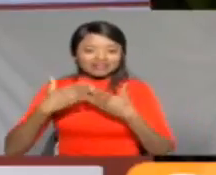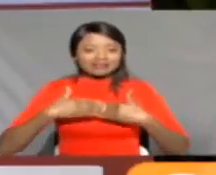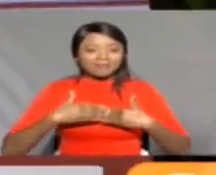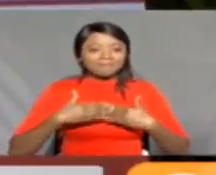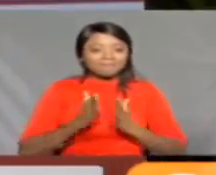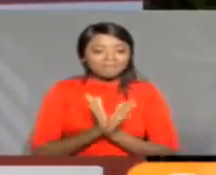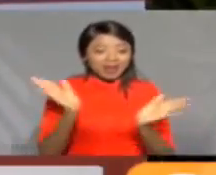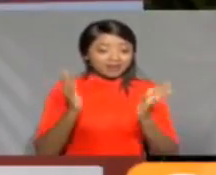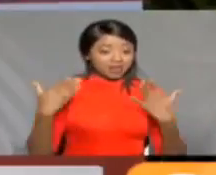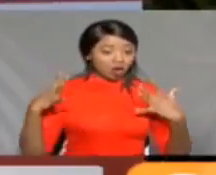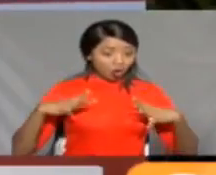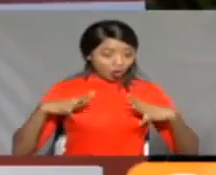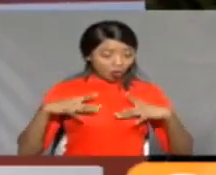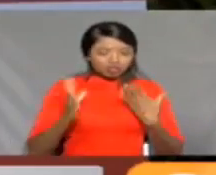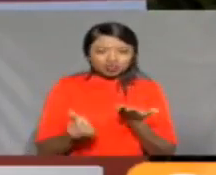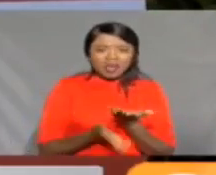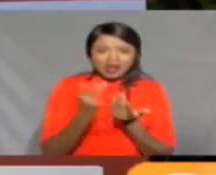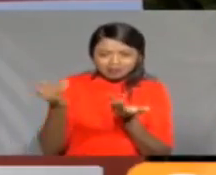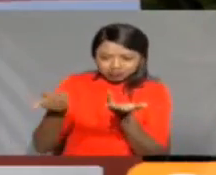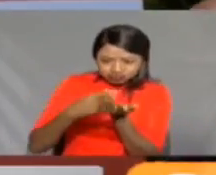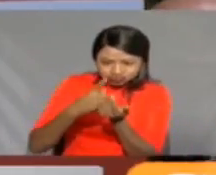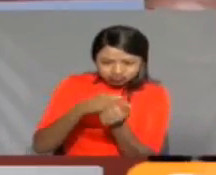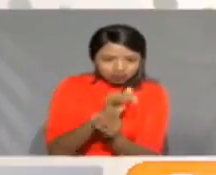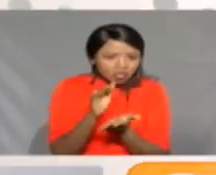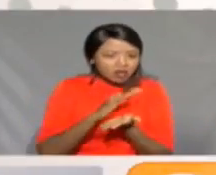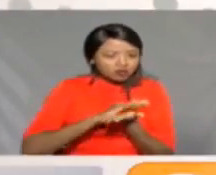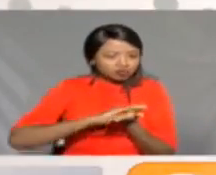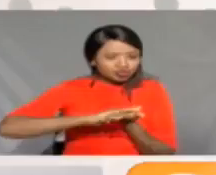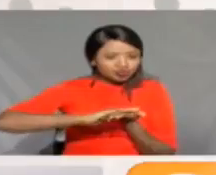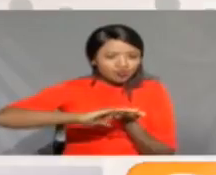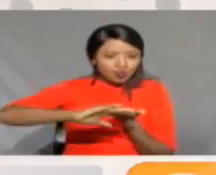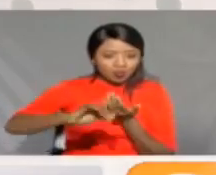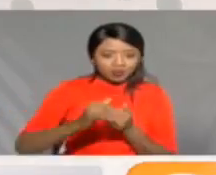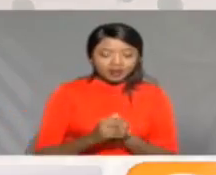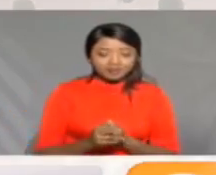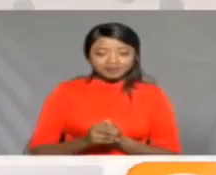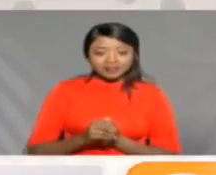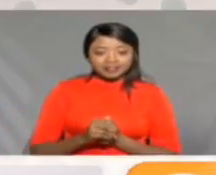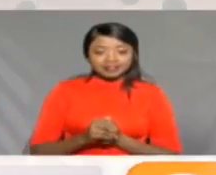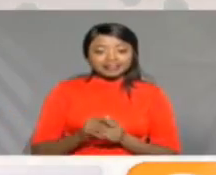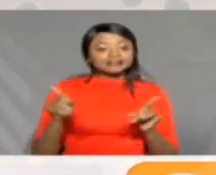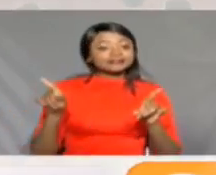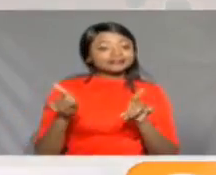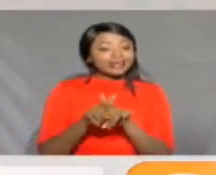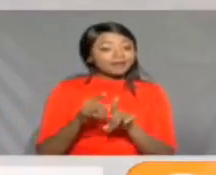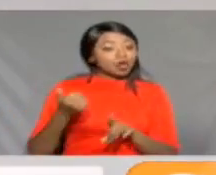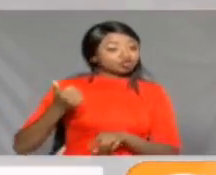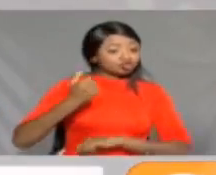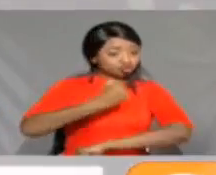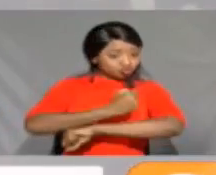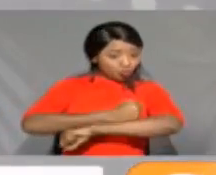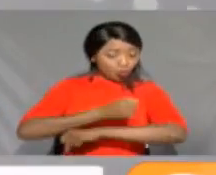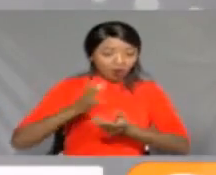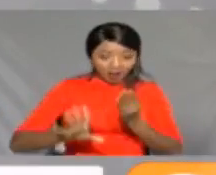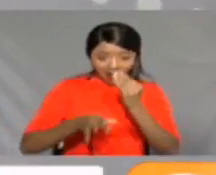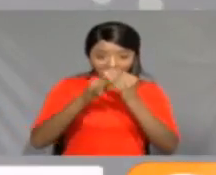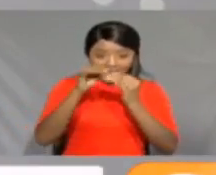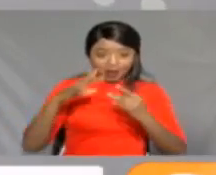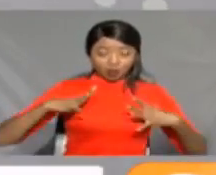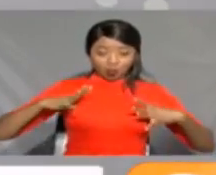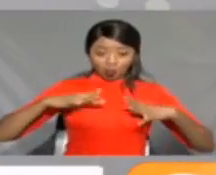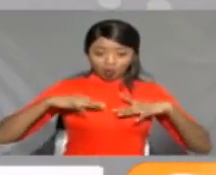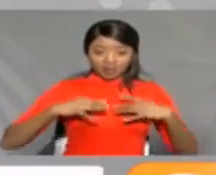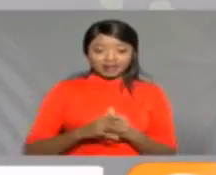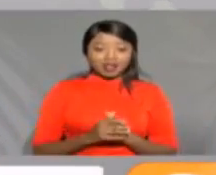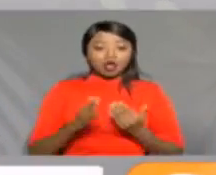holiday to facilitate a smooth enumeration process. Already the school calendar has been extended by a week from the 26th of August to 2nd